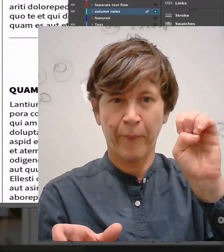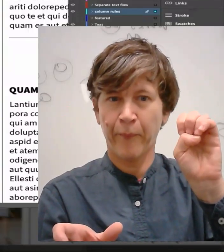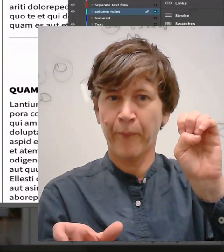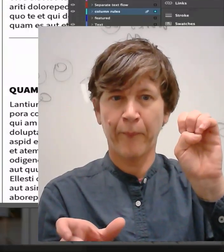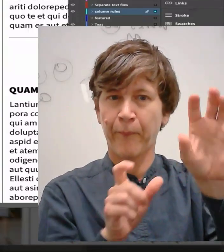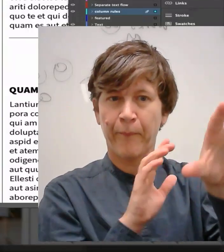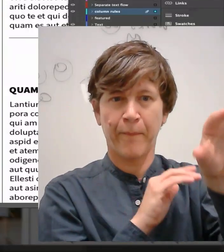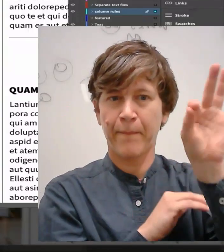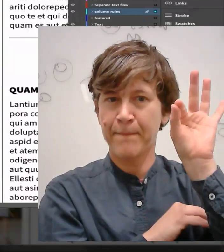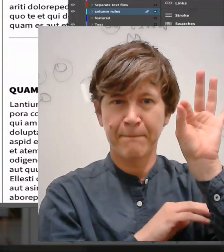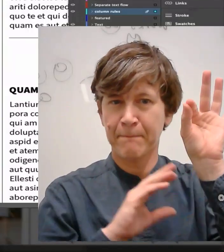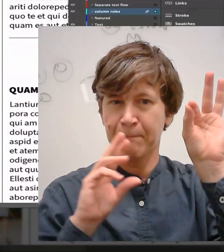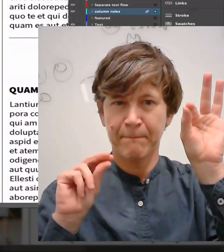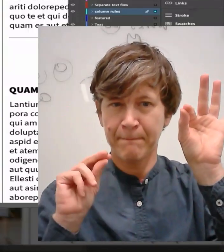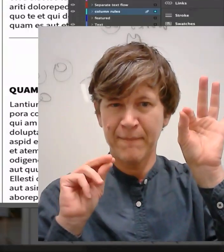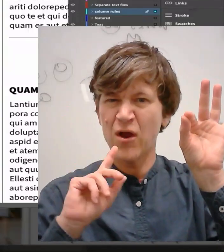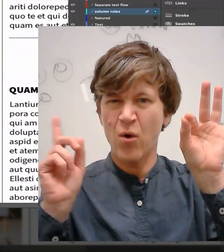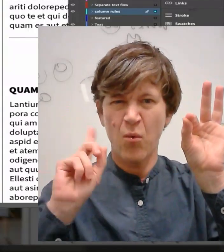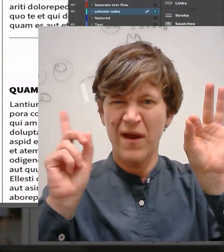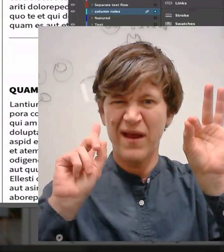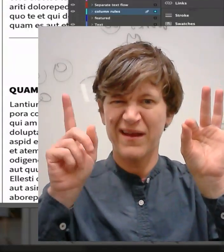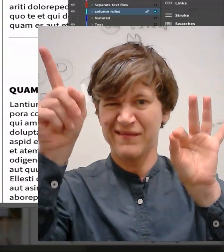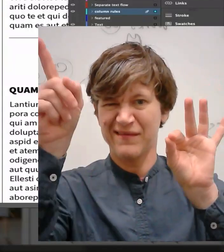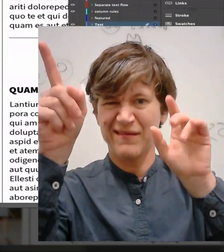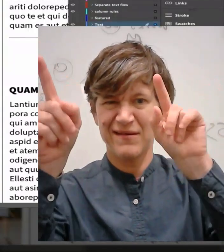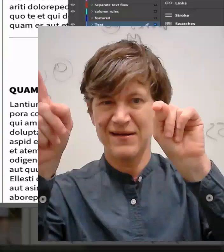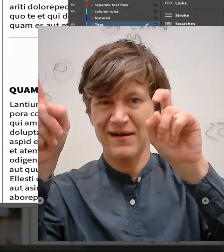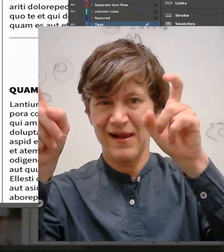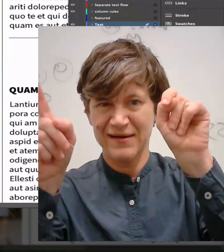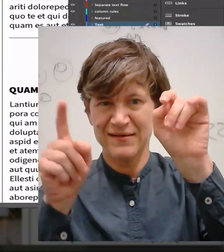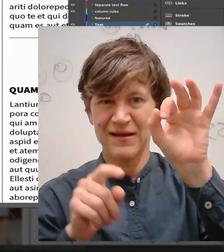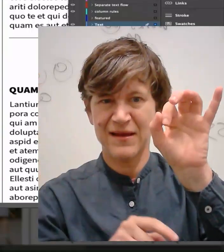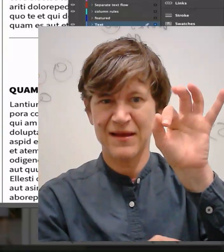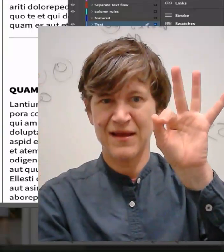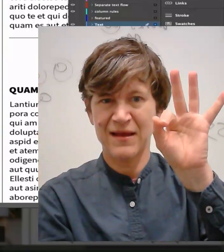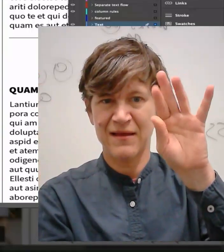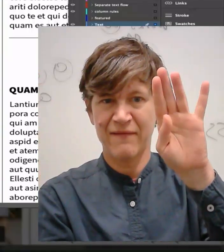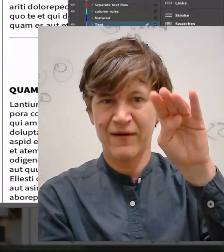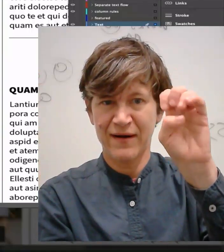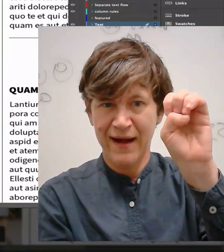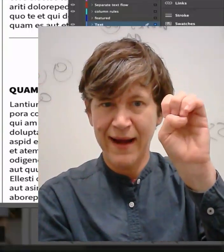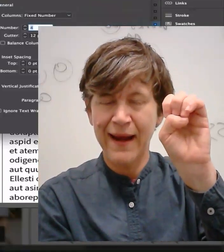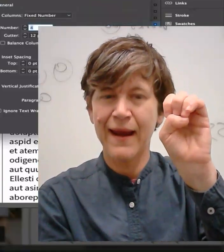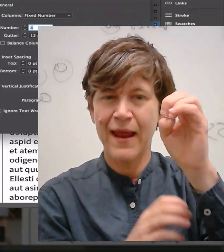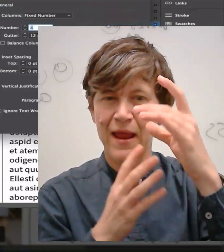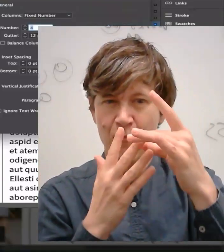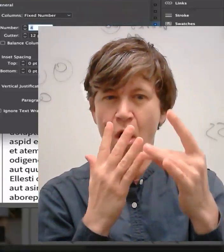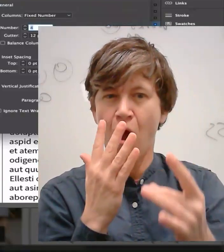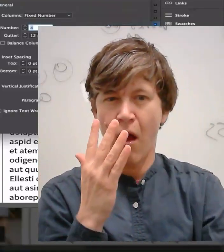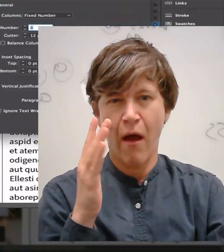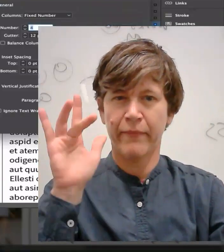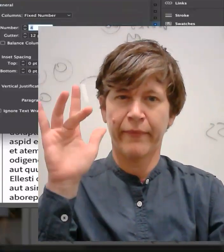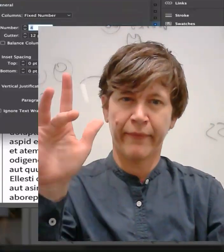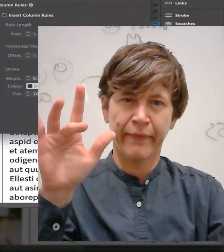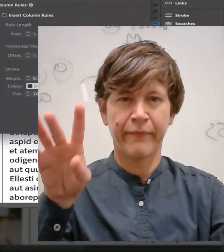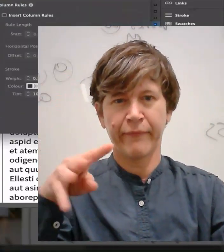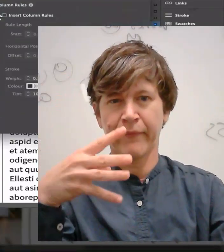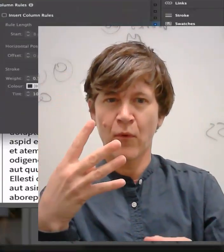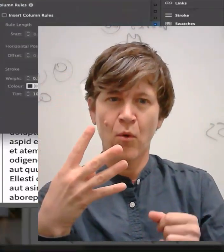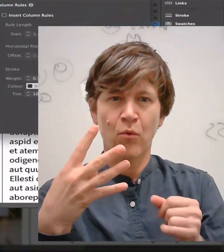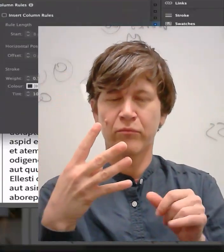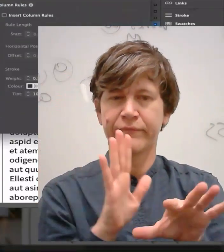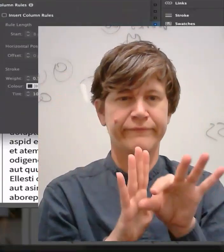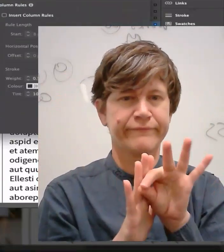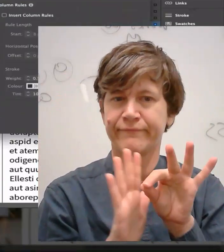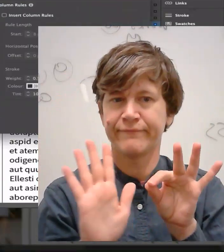which is in text frame options. If I select a text frame, I can then go to text frame options.